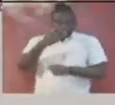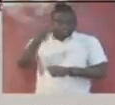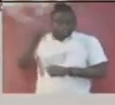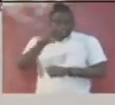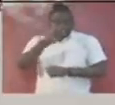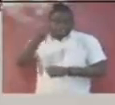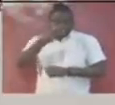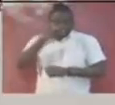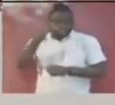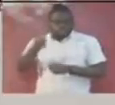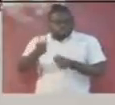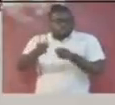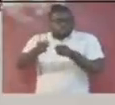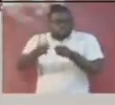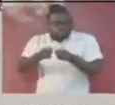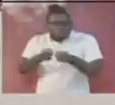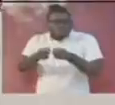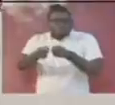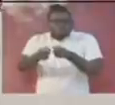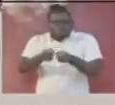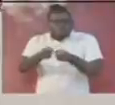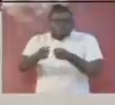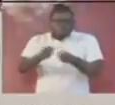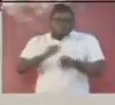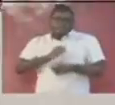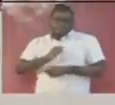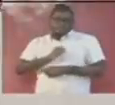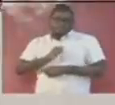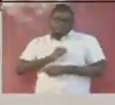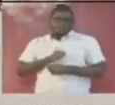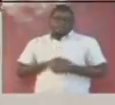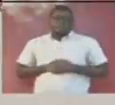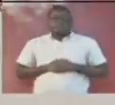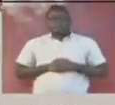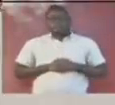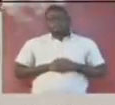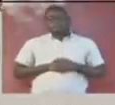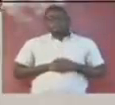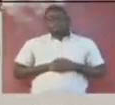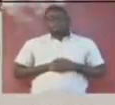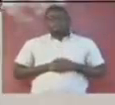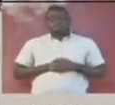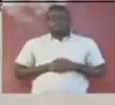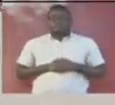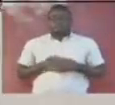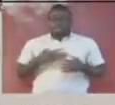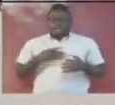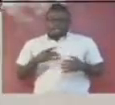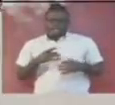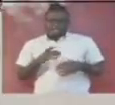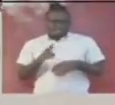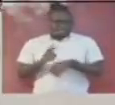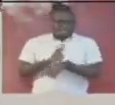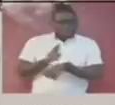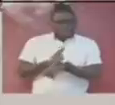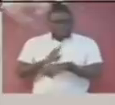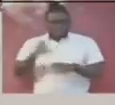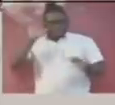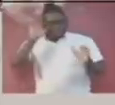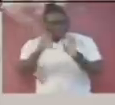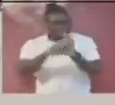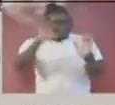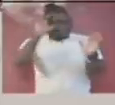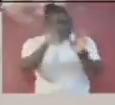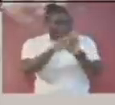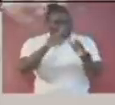the analogy of, when we get on a plane, the flight attendant always tells us,